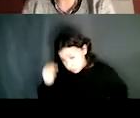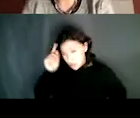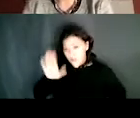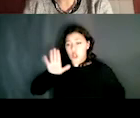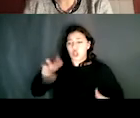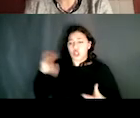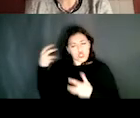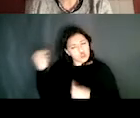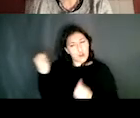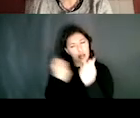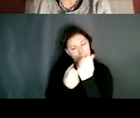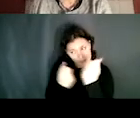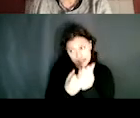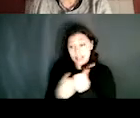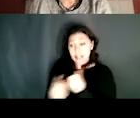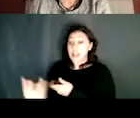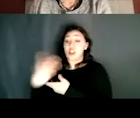courses.